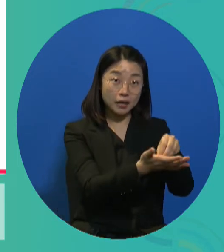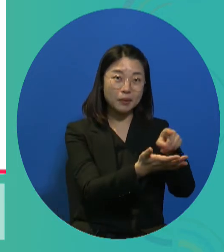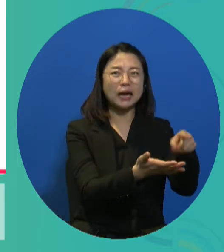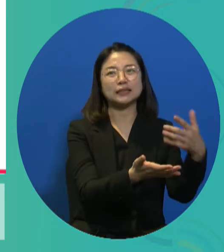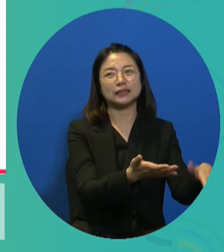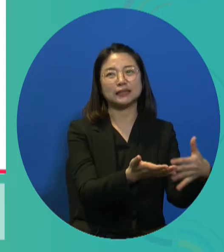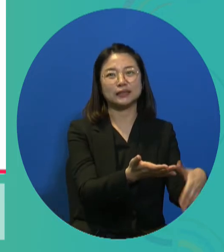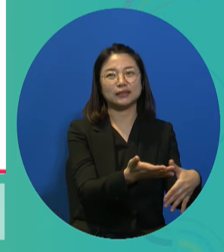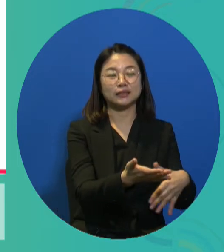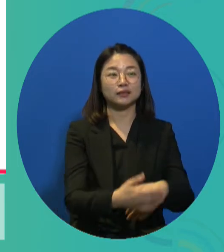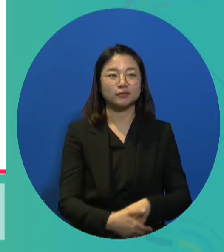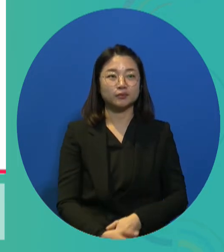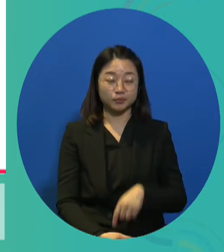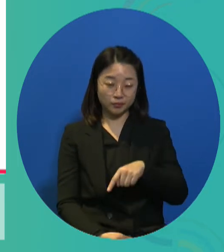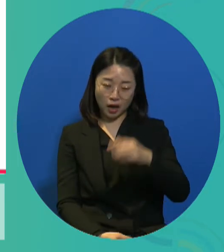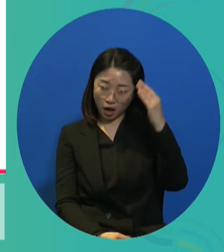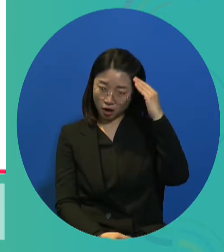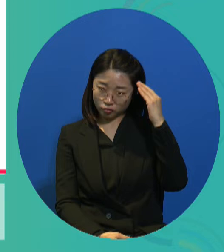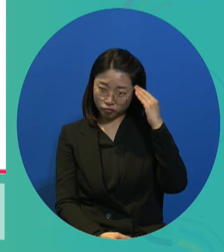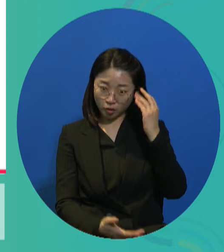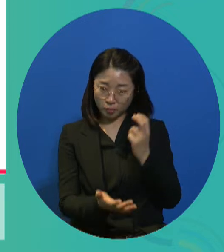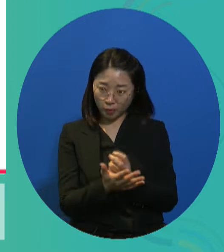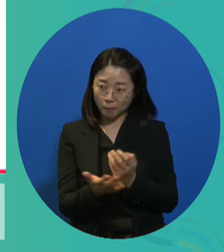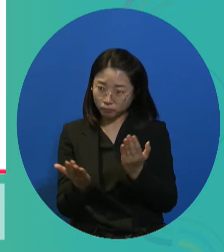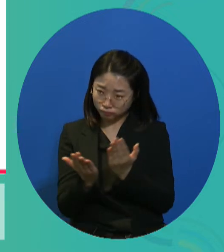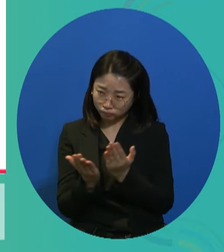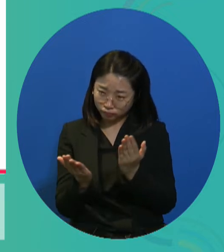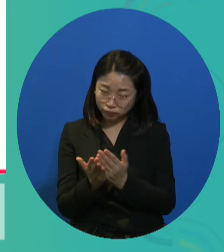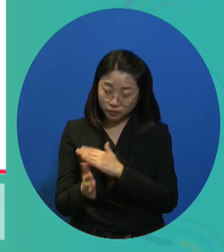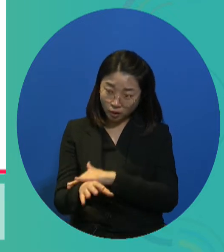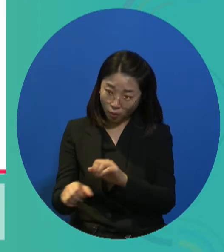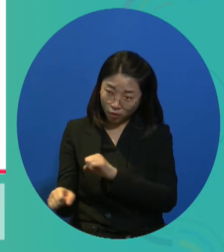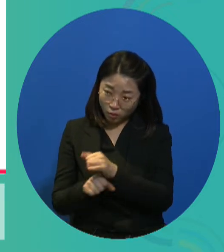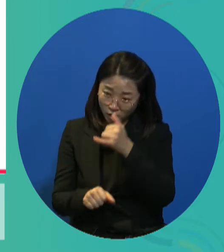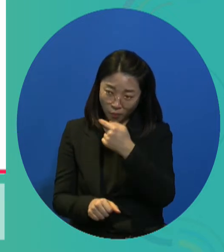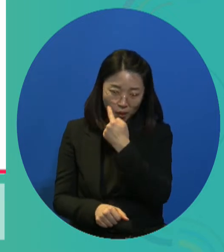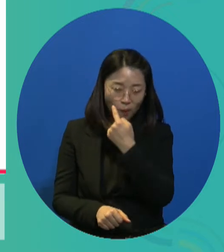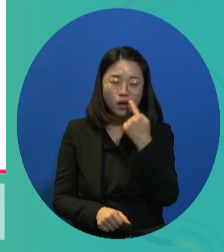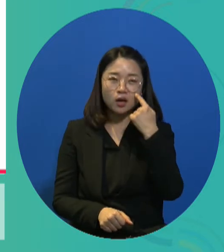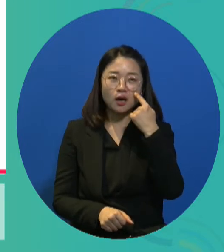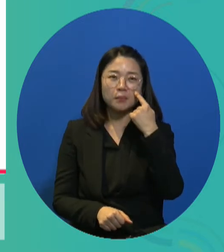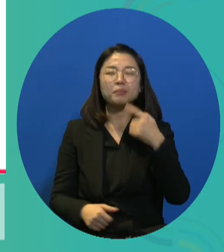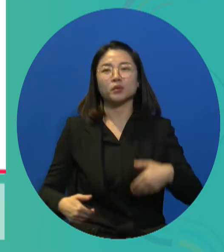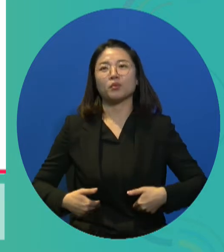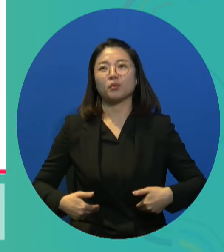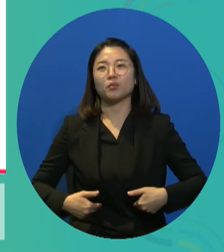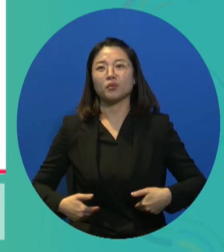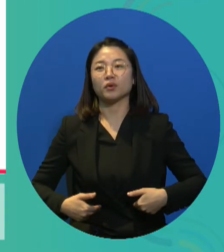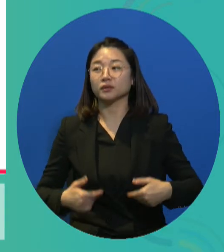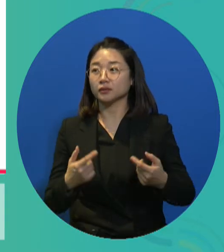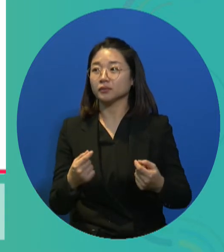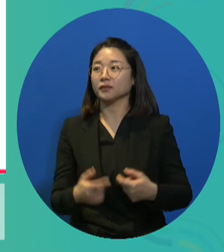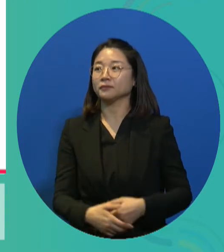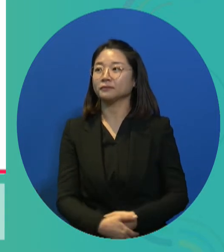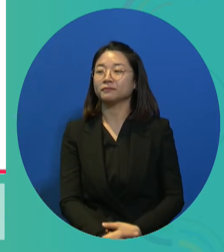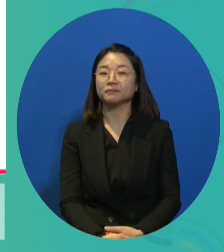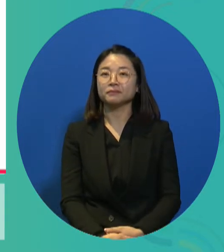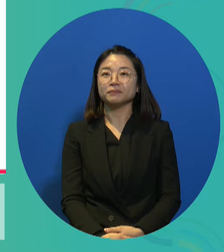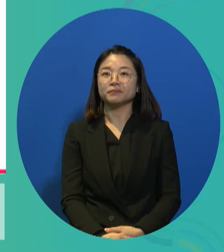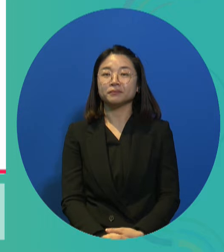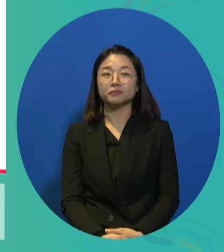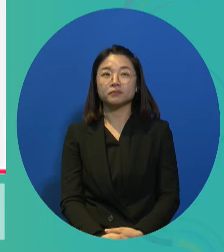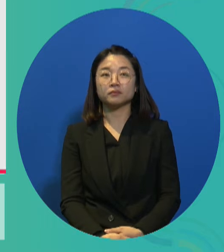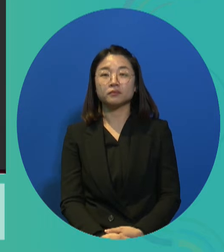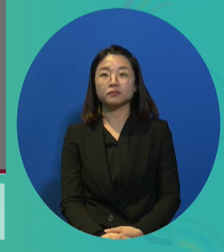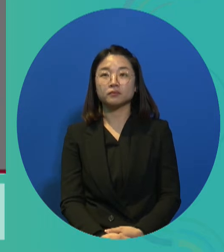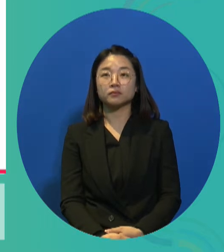becoming a signatory to the optional protocol, we can have a stronger realization of the rights enshrined in the CRPD. So the optional protocol can